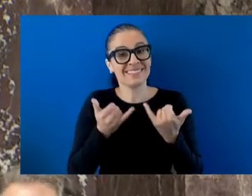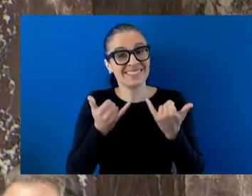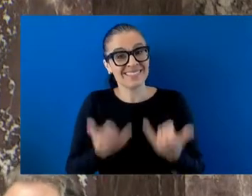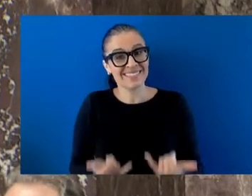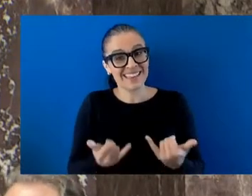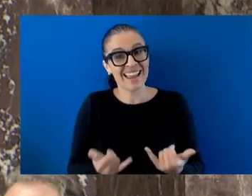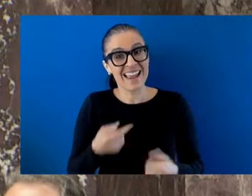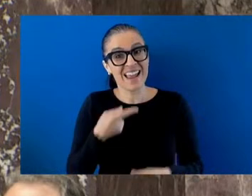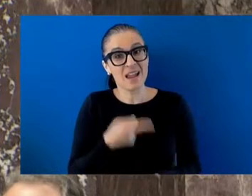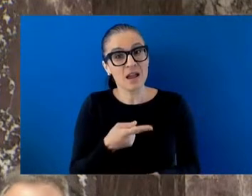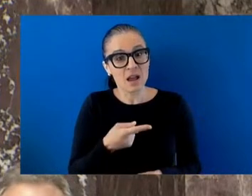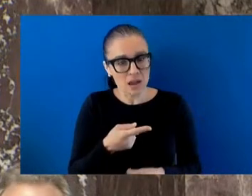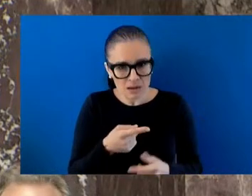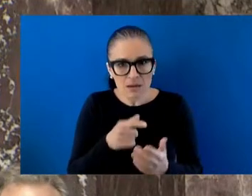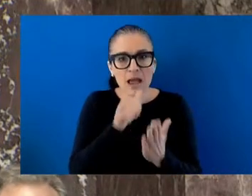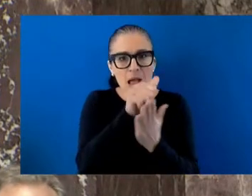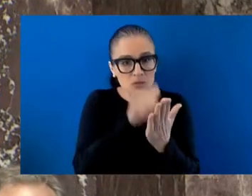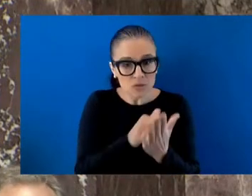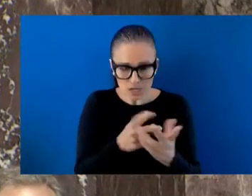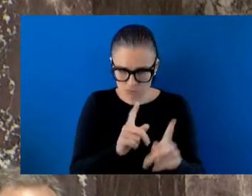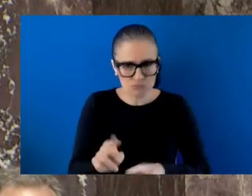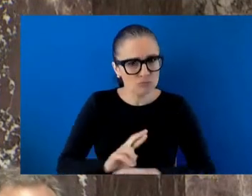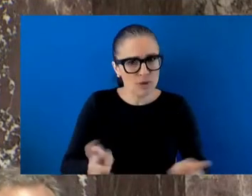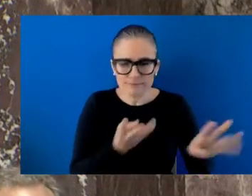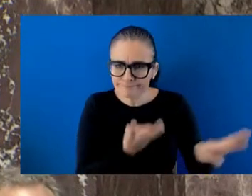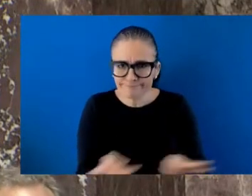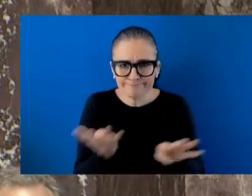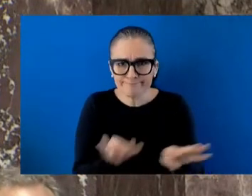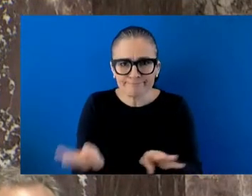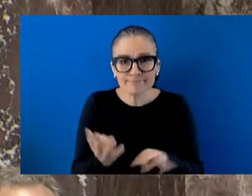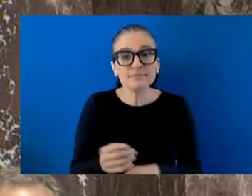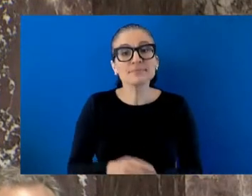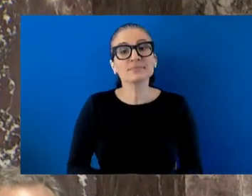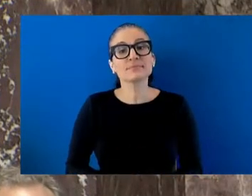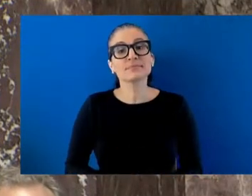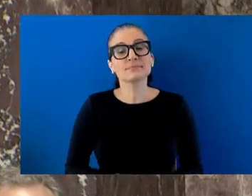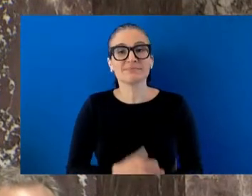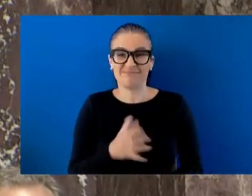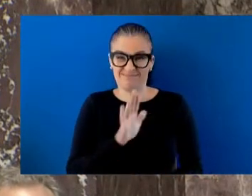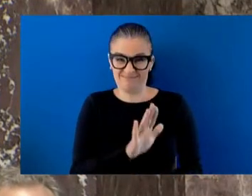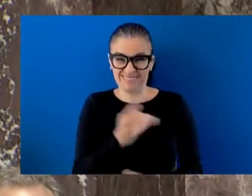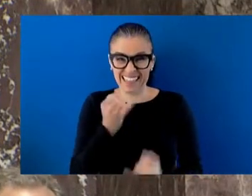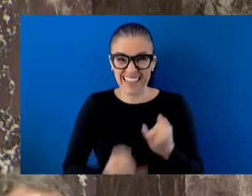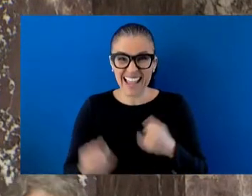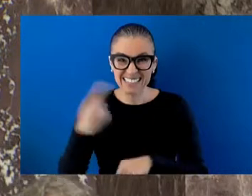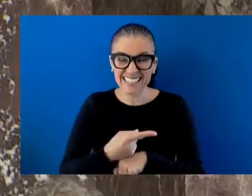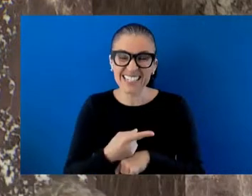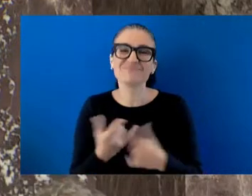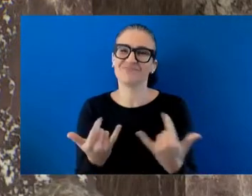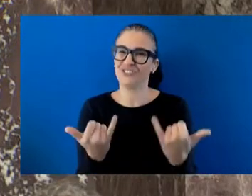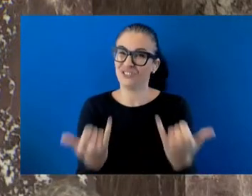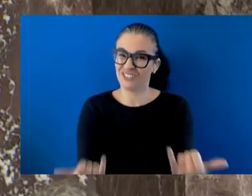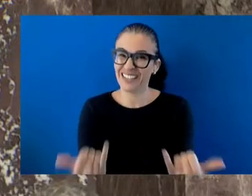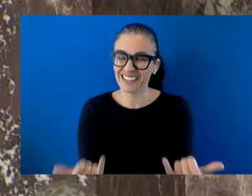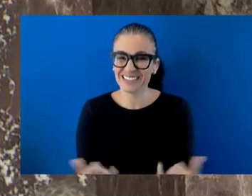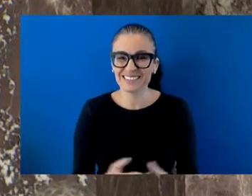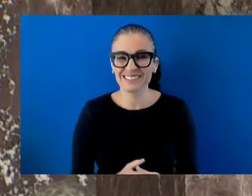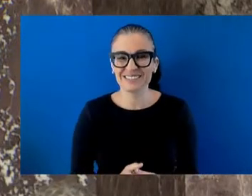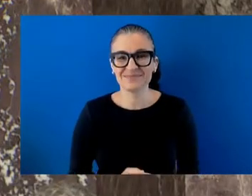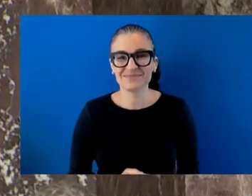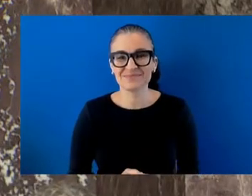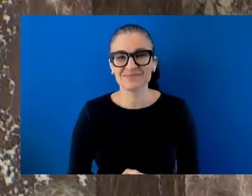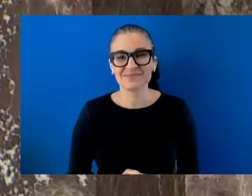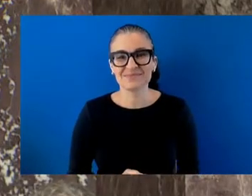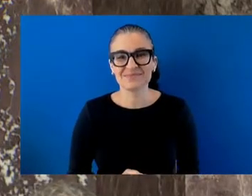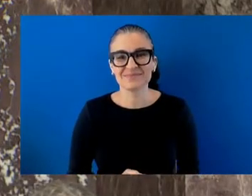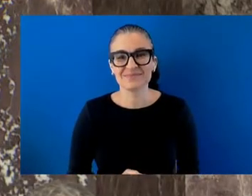day. Working with my team. I wanted to say, I know on behalf of the Solicitor General who worked with him for many, many years,